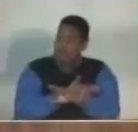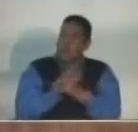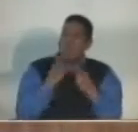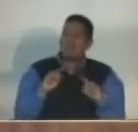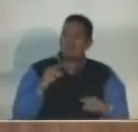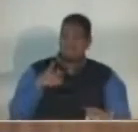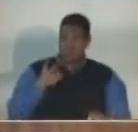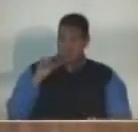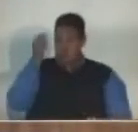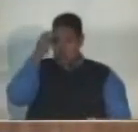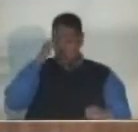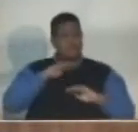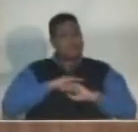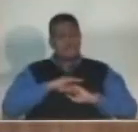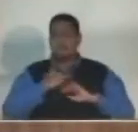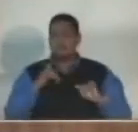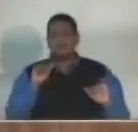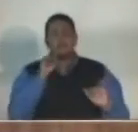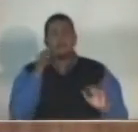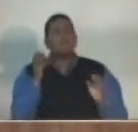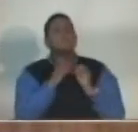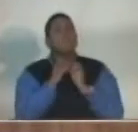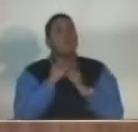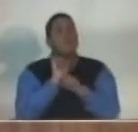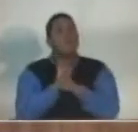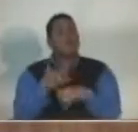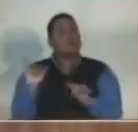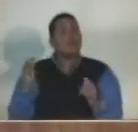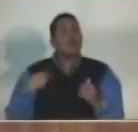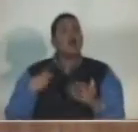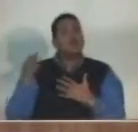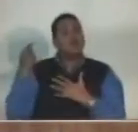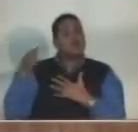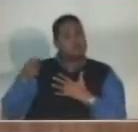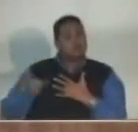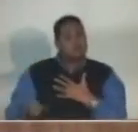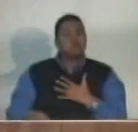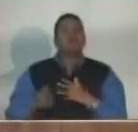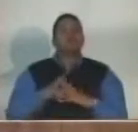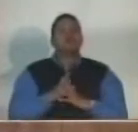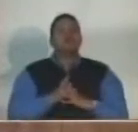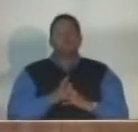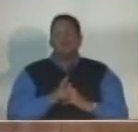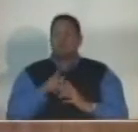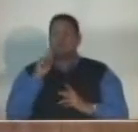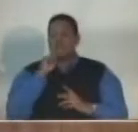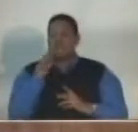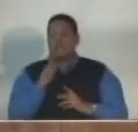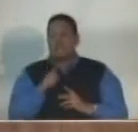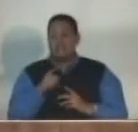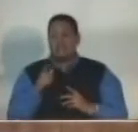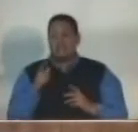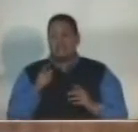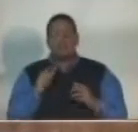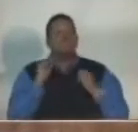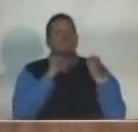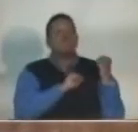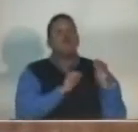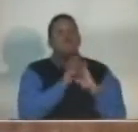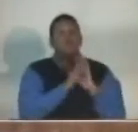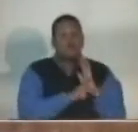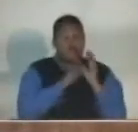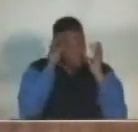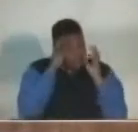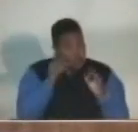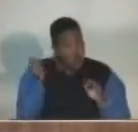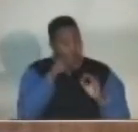not satisfied. We have much more to do. The firm policy decision is that all grade